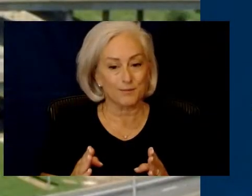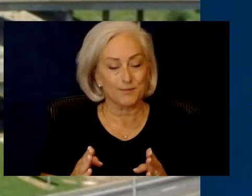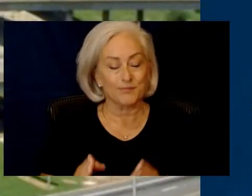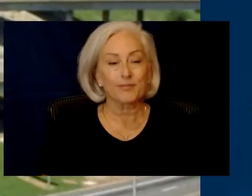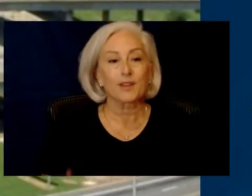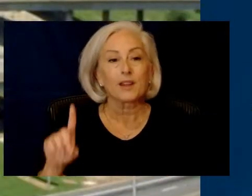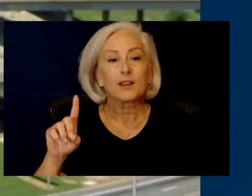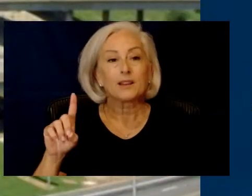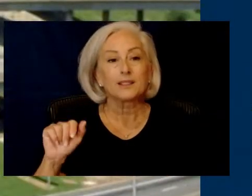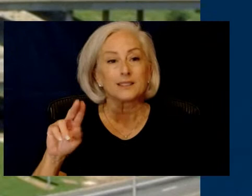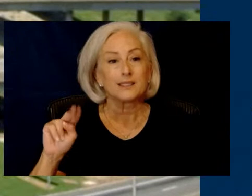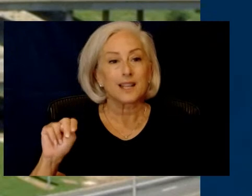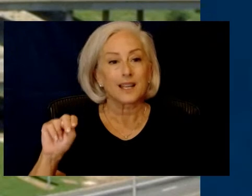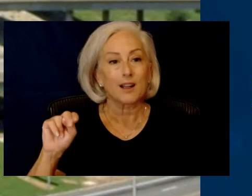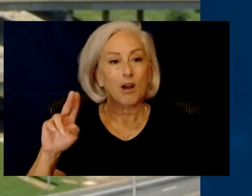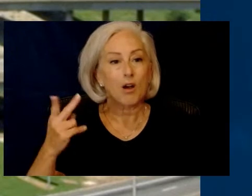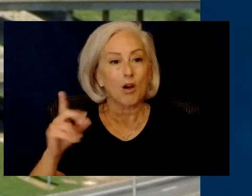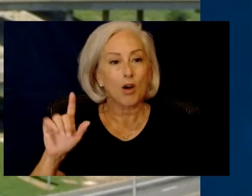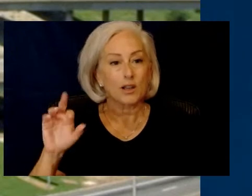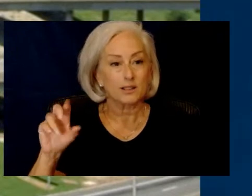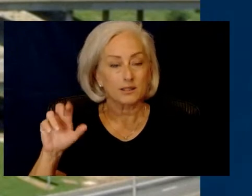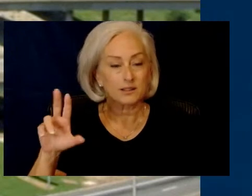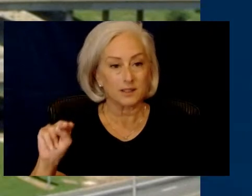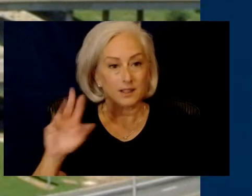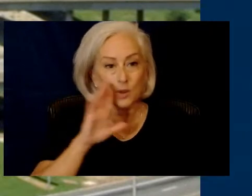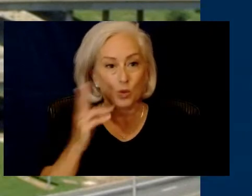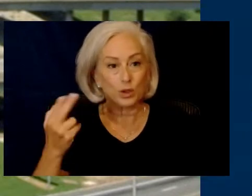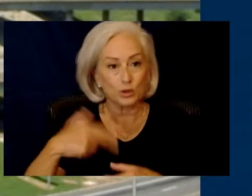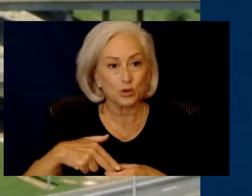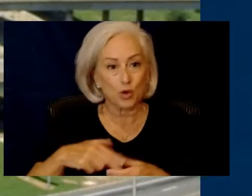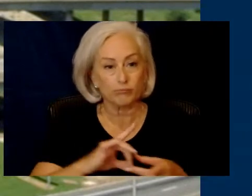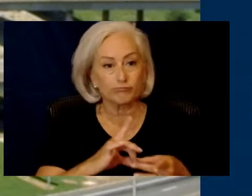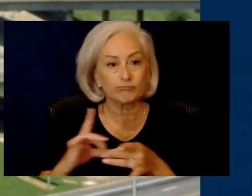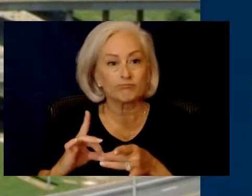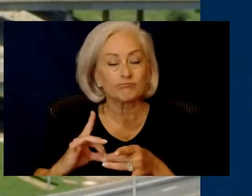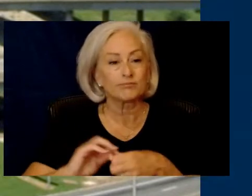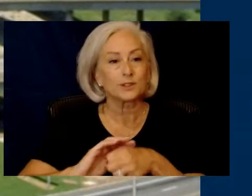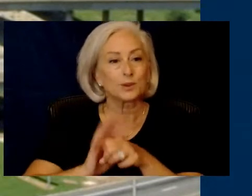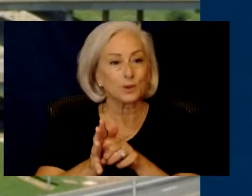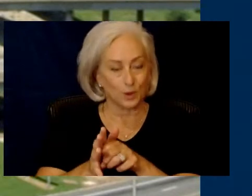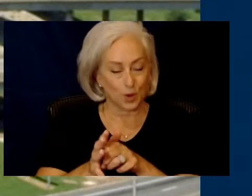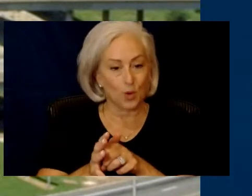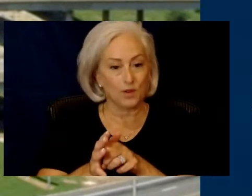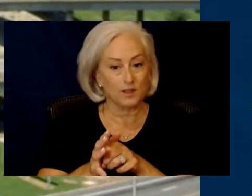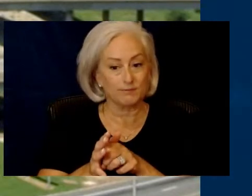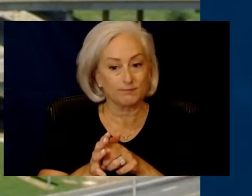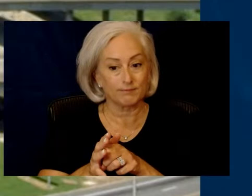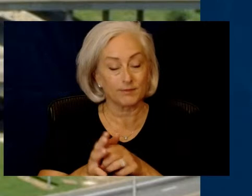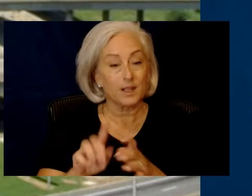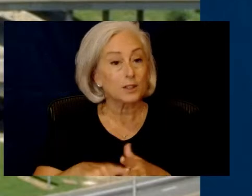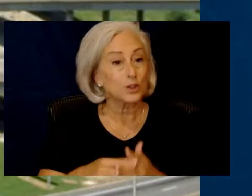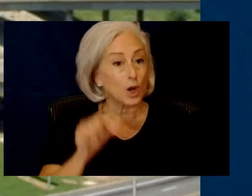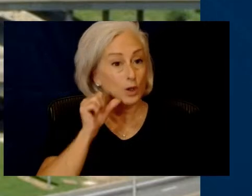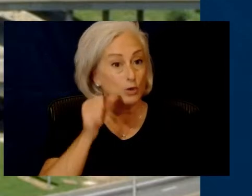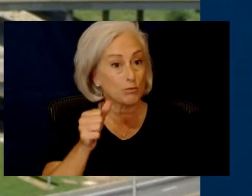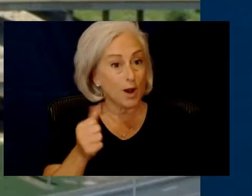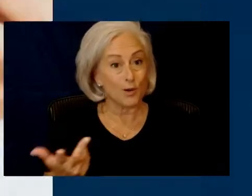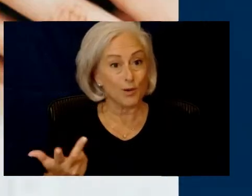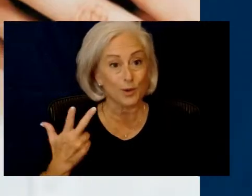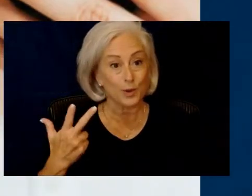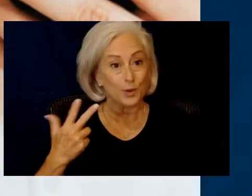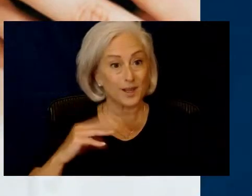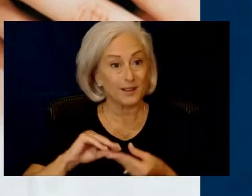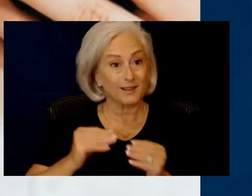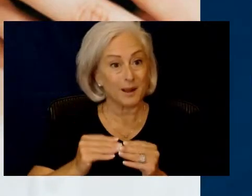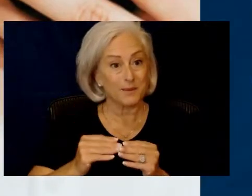latest COVID-19 numbers and headlines. And starting tomorrow, 3 numbers you can call if you are feeling suicidal. This